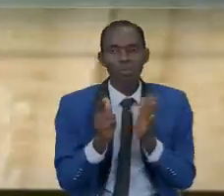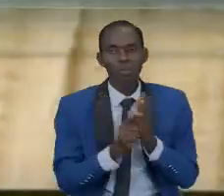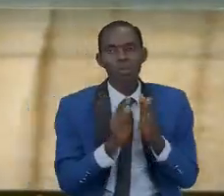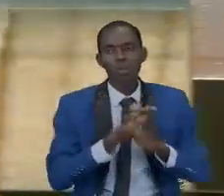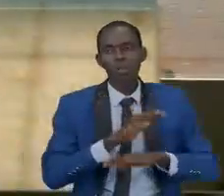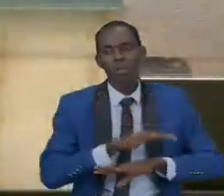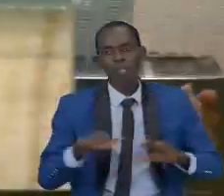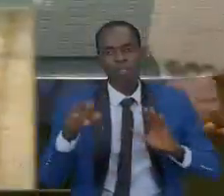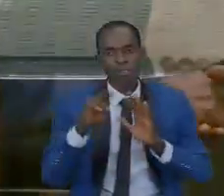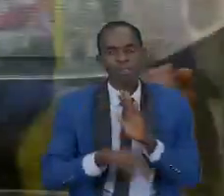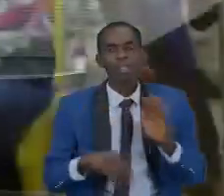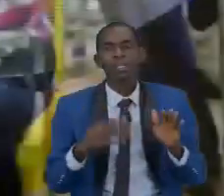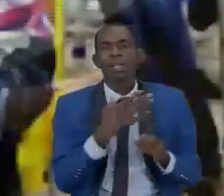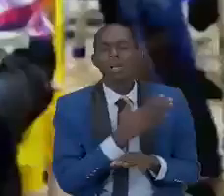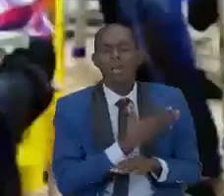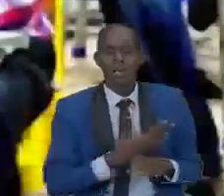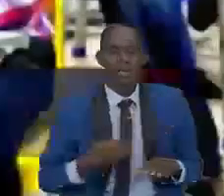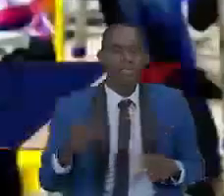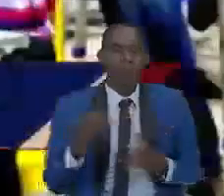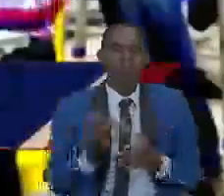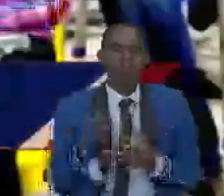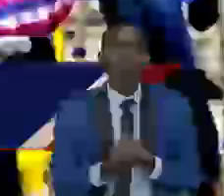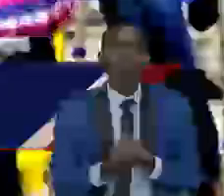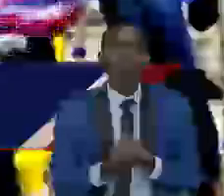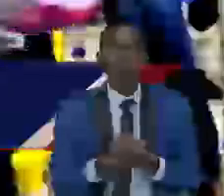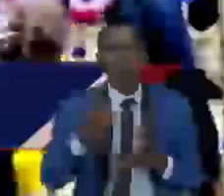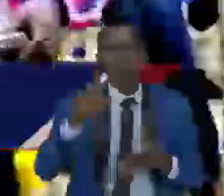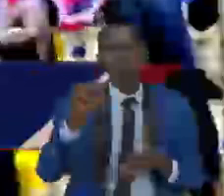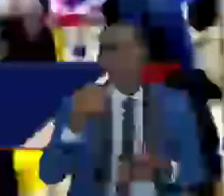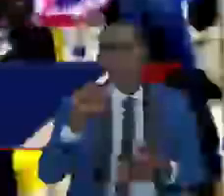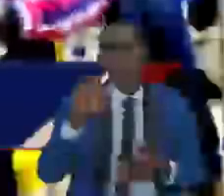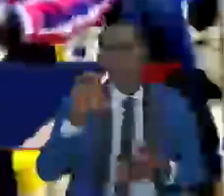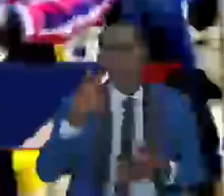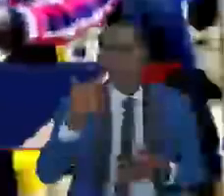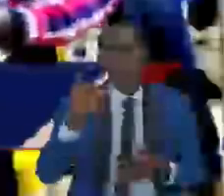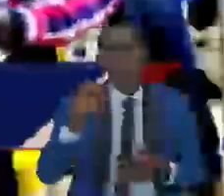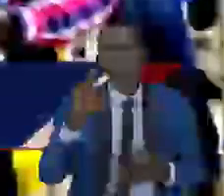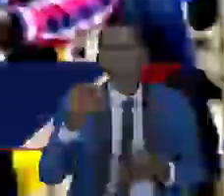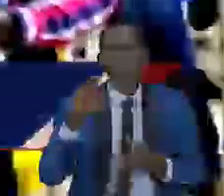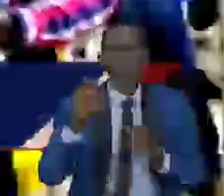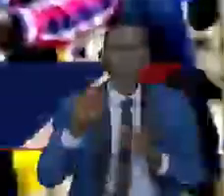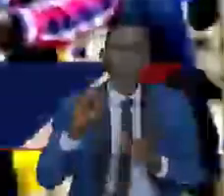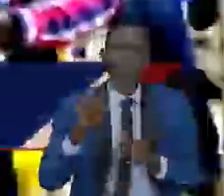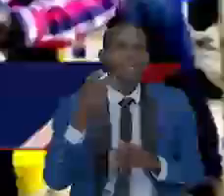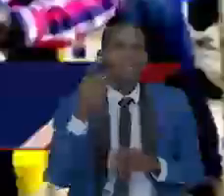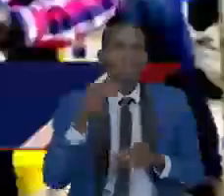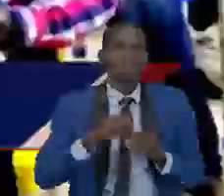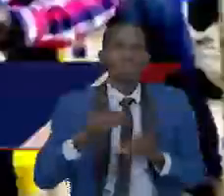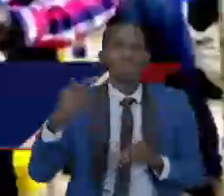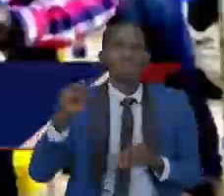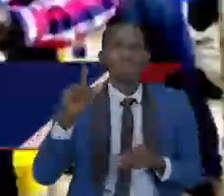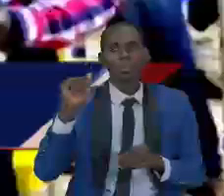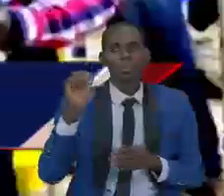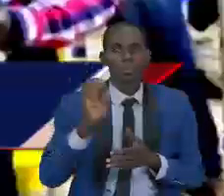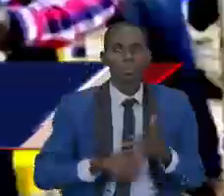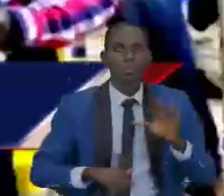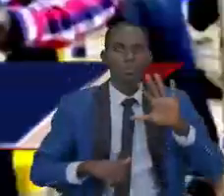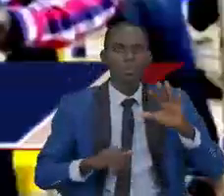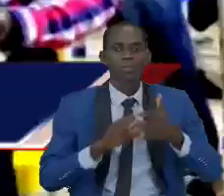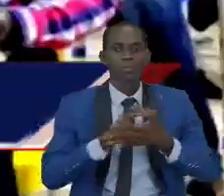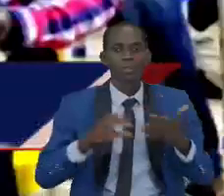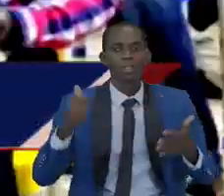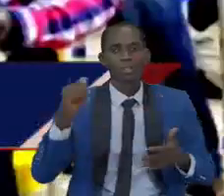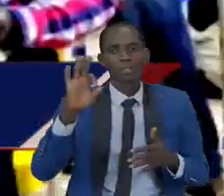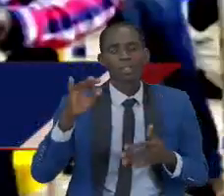chapter five I'm reading from verse 19. Galatians chapter 5 verse 19 now the